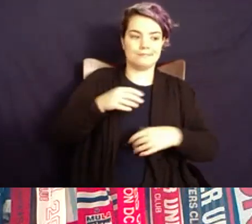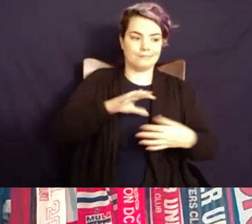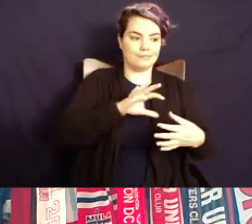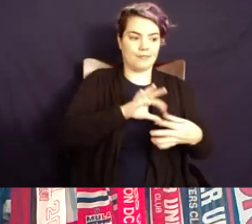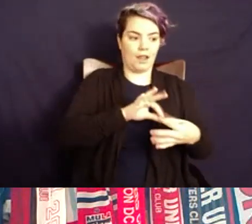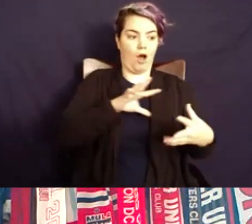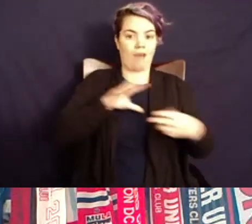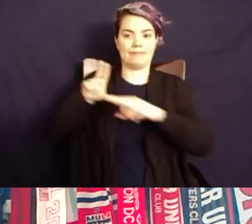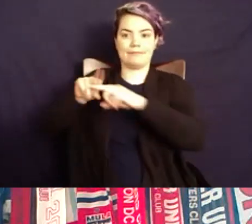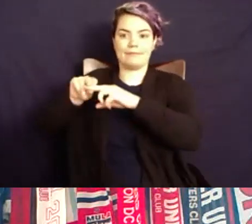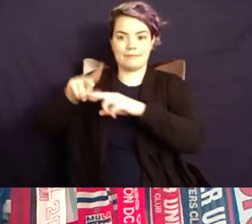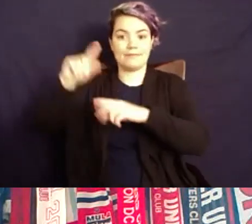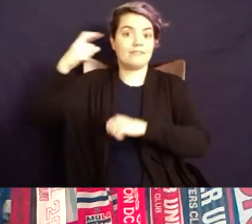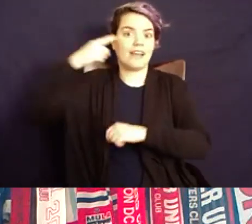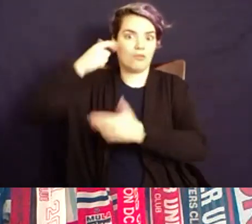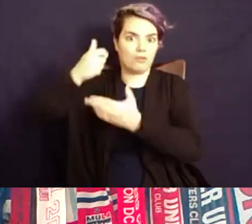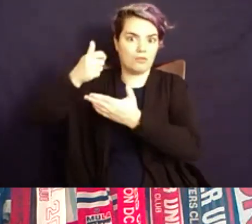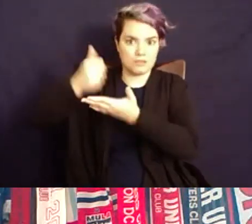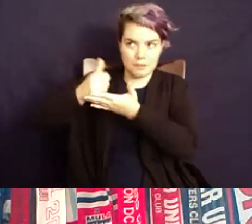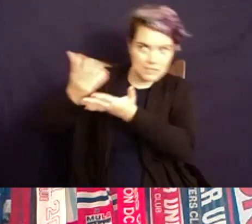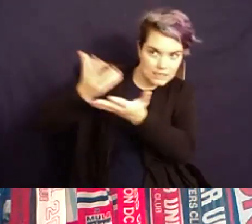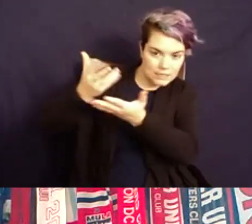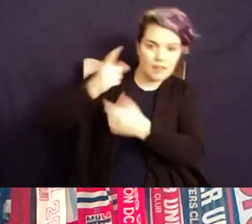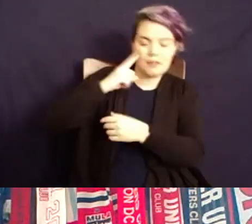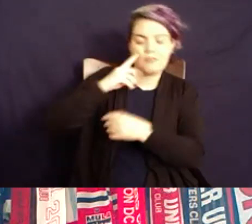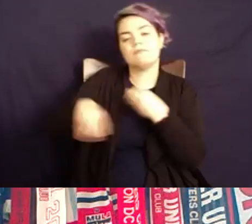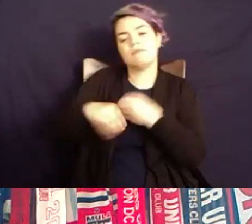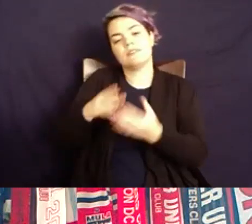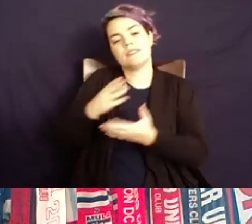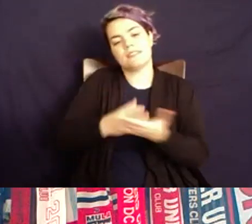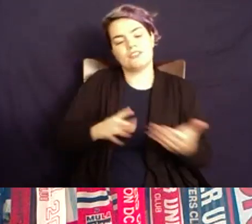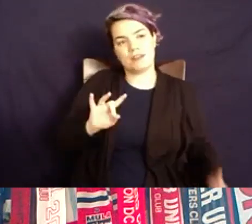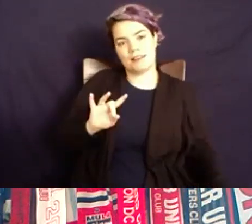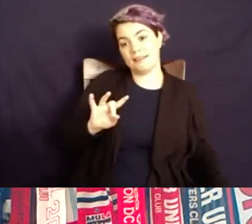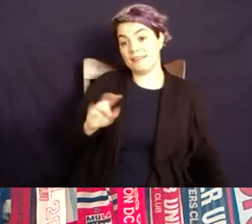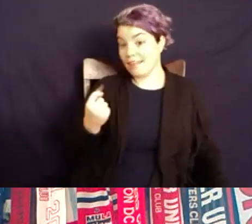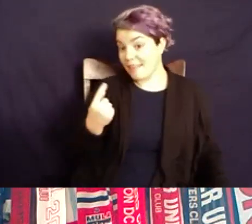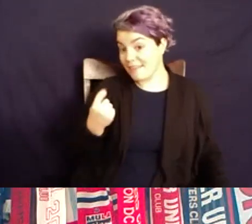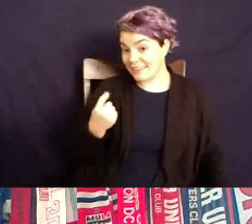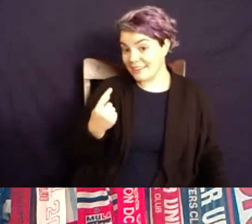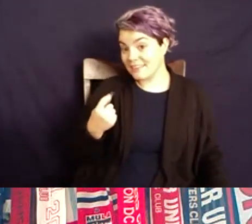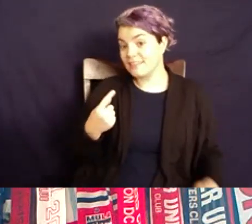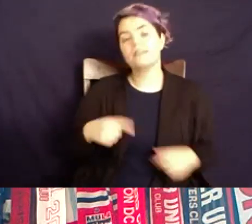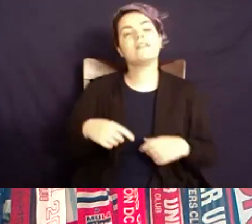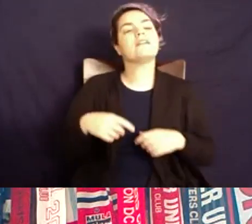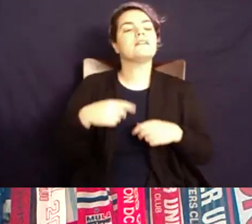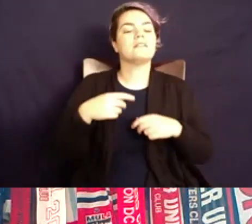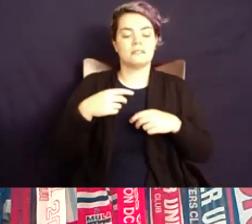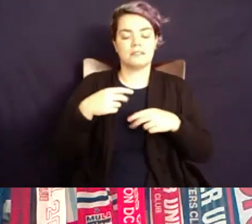federal subsidy. There's additional Section 811, what's called